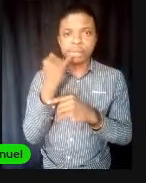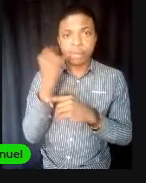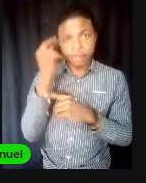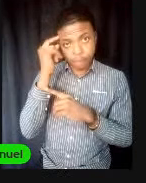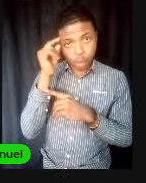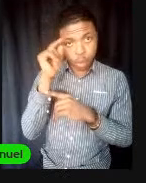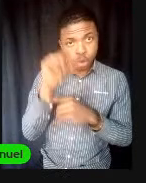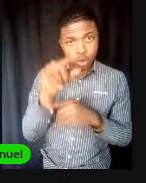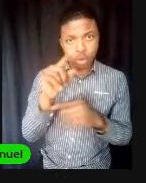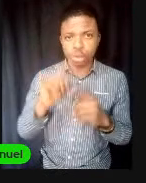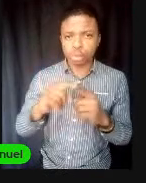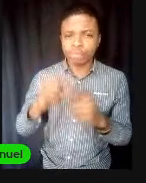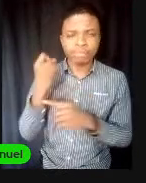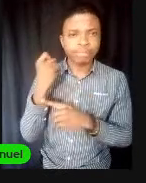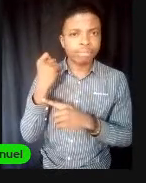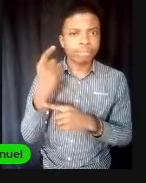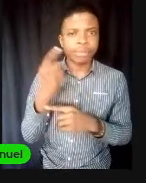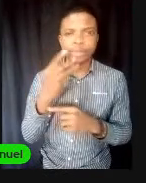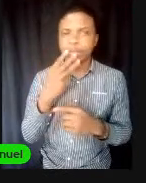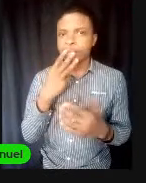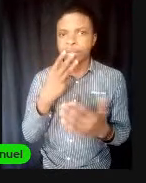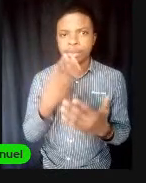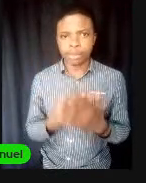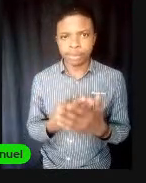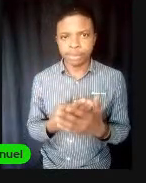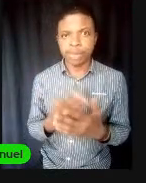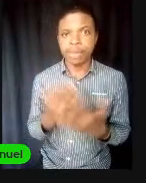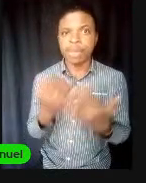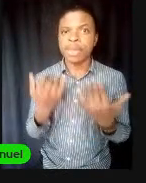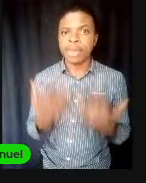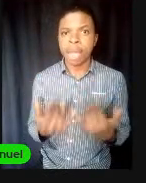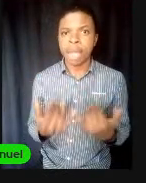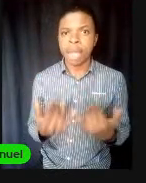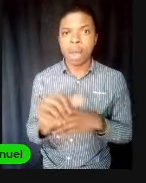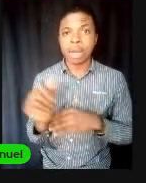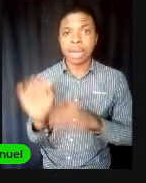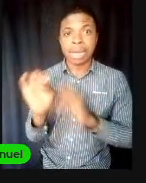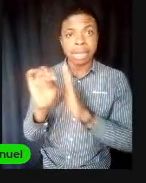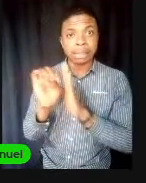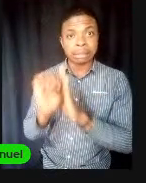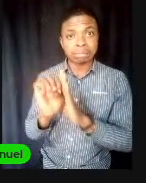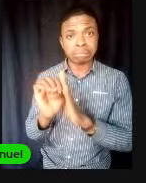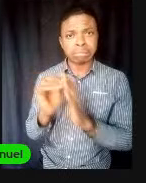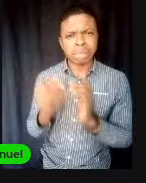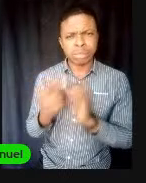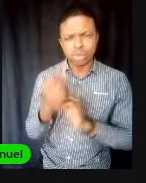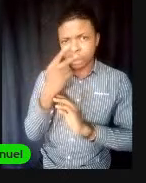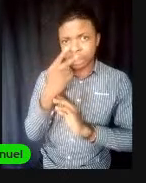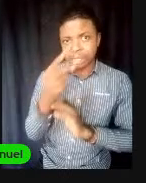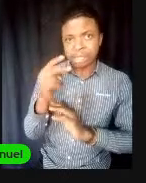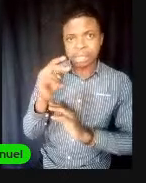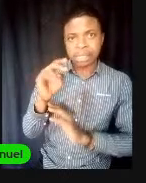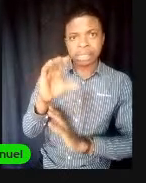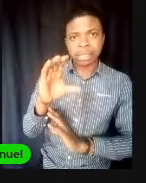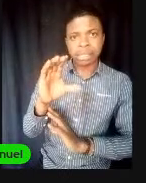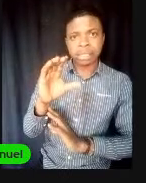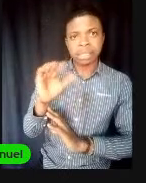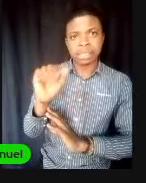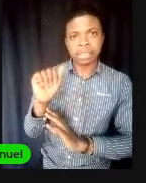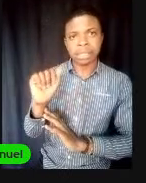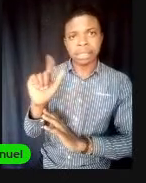well. Okay. So another example is you might have seen a calendar that shows you date. That is a graphic